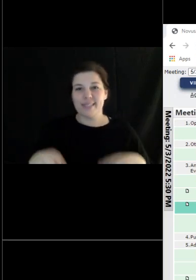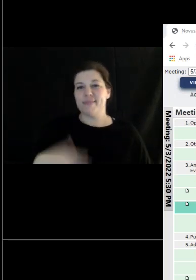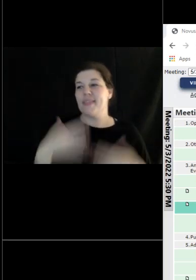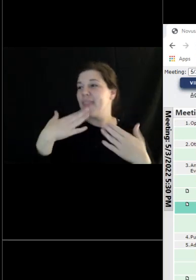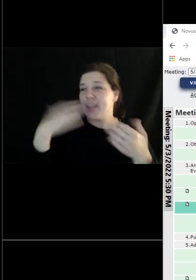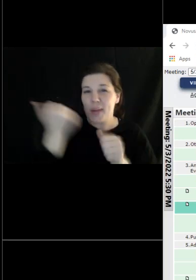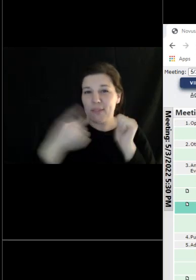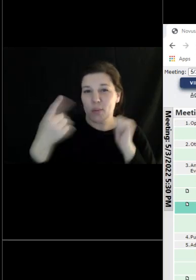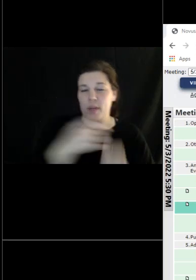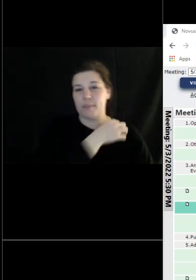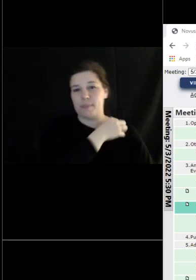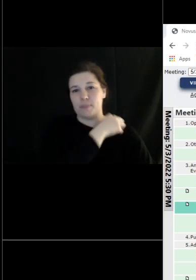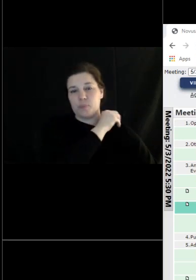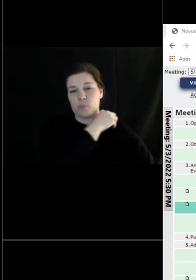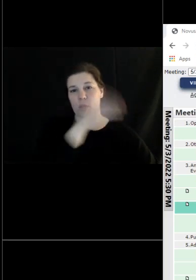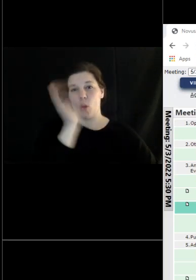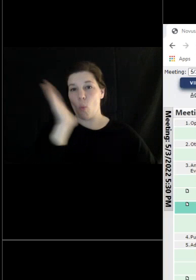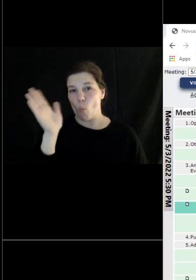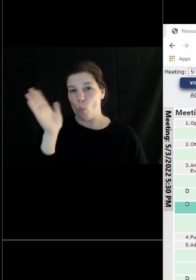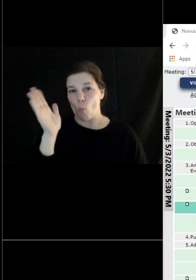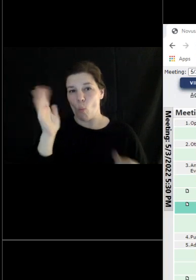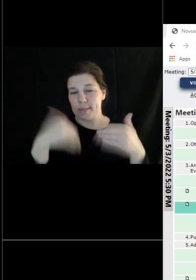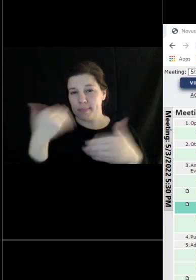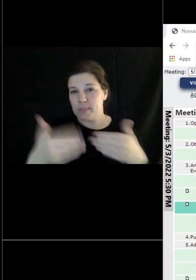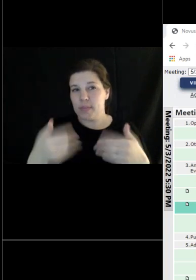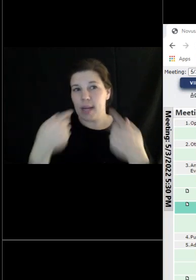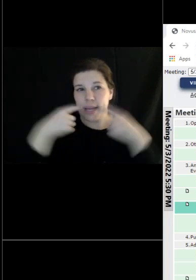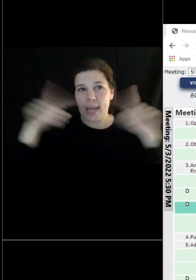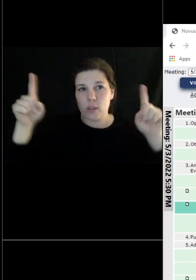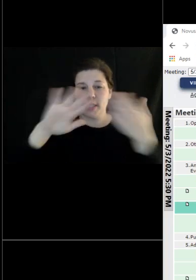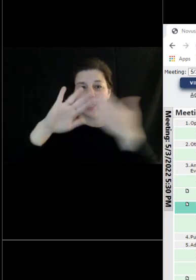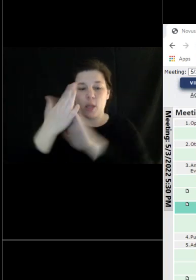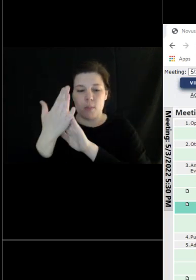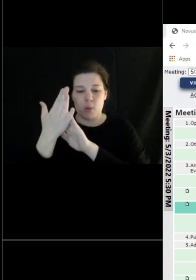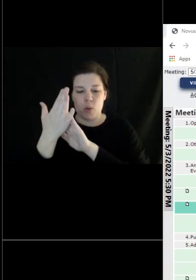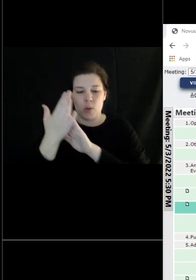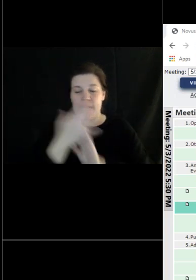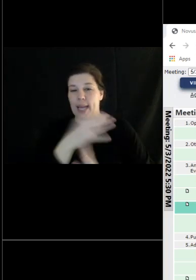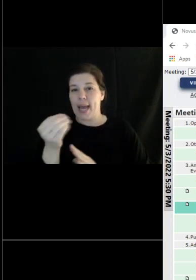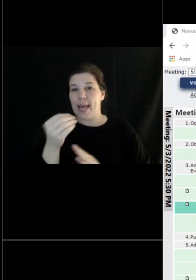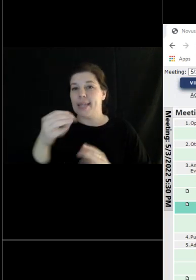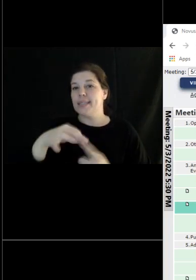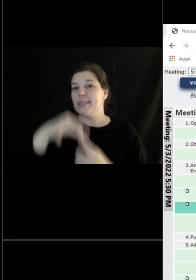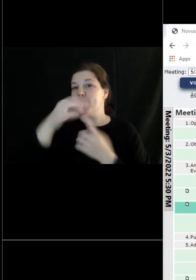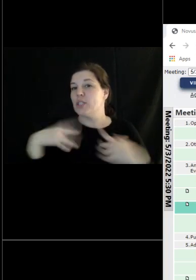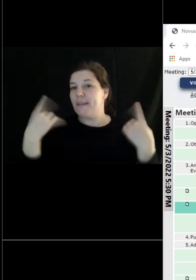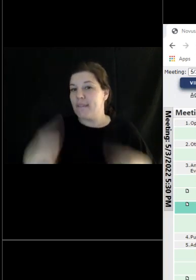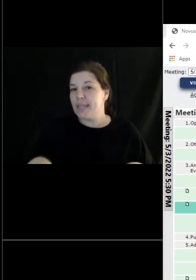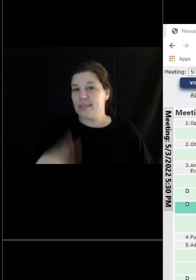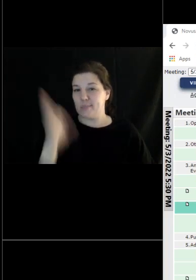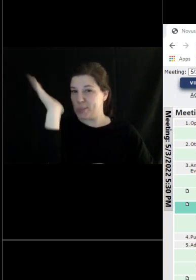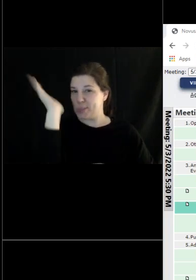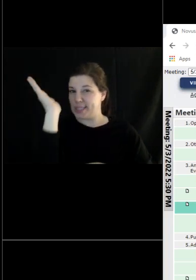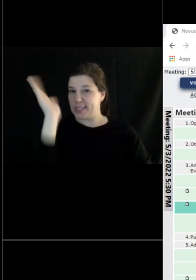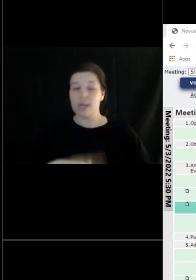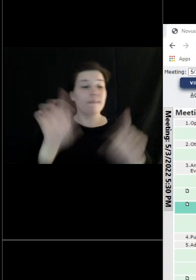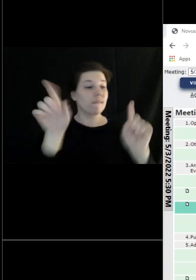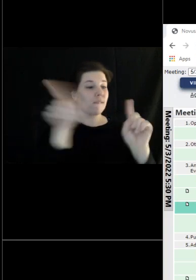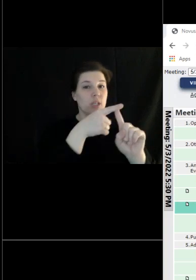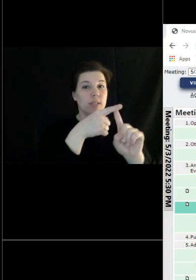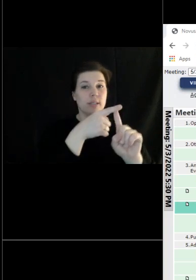and we'll move on to announcements, community and special events, and presentations. Our first item is a